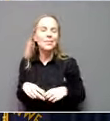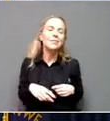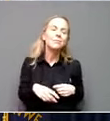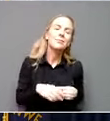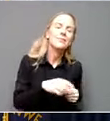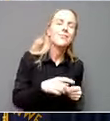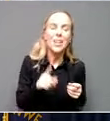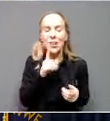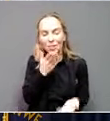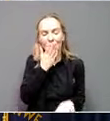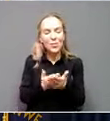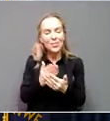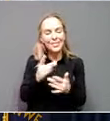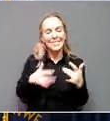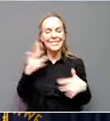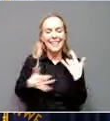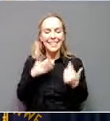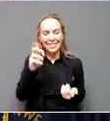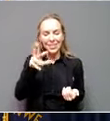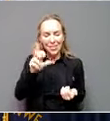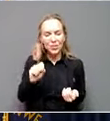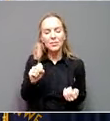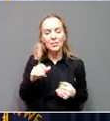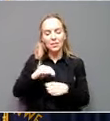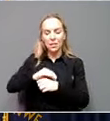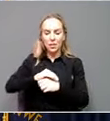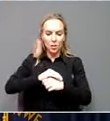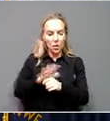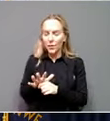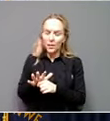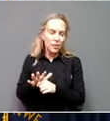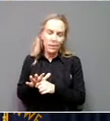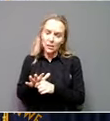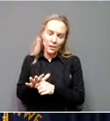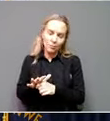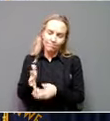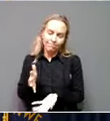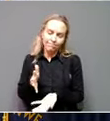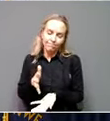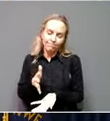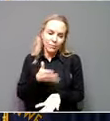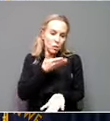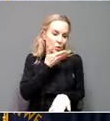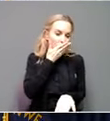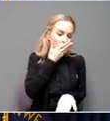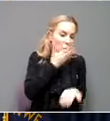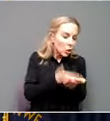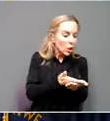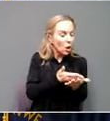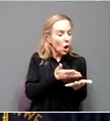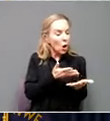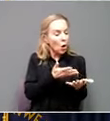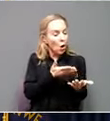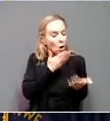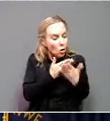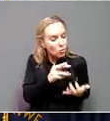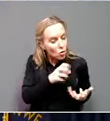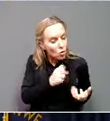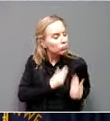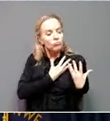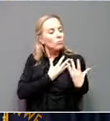exciting news. Our COVID news is not either good nor exciting, though we don't necessarily think there's cause